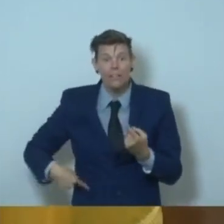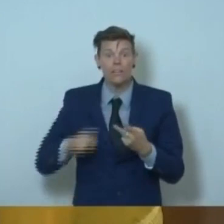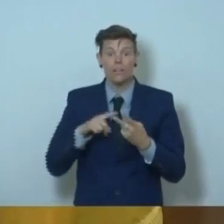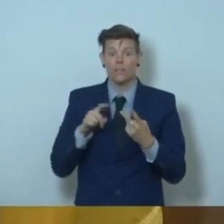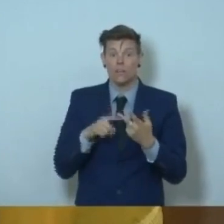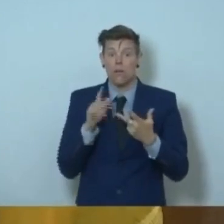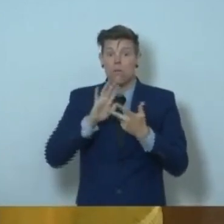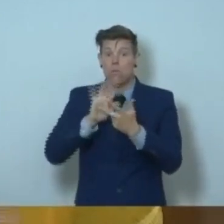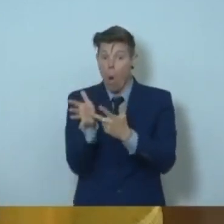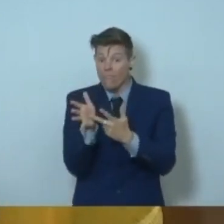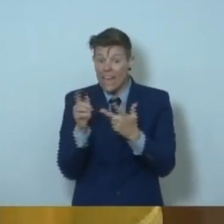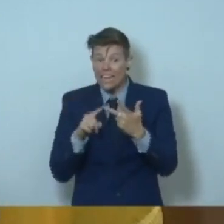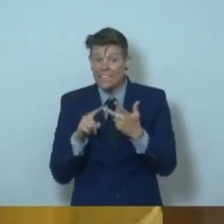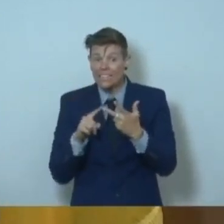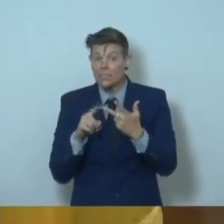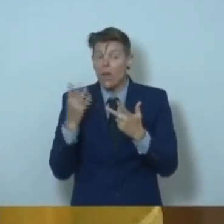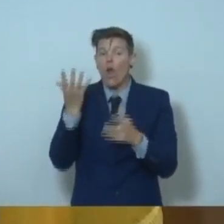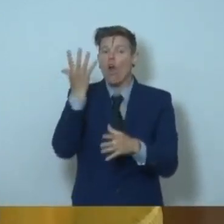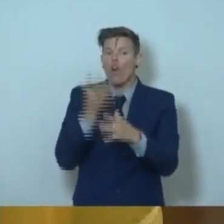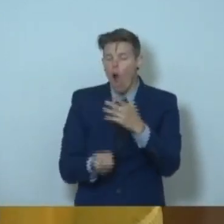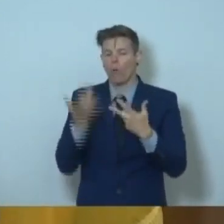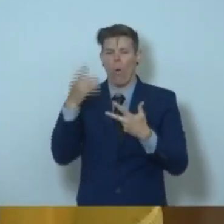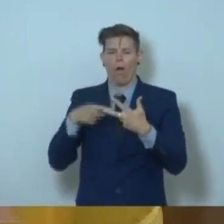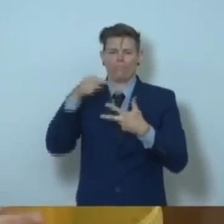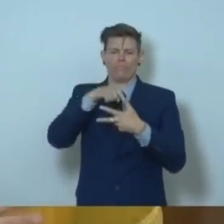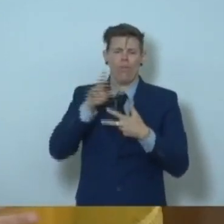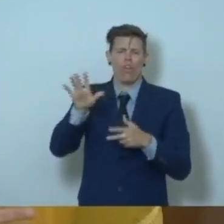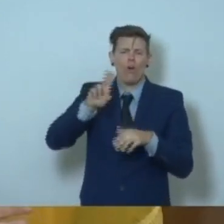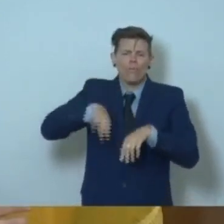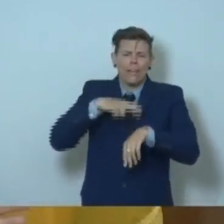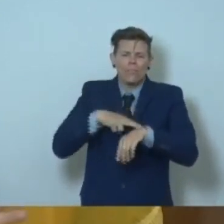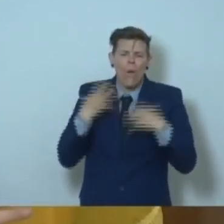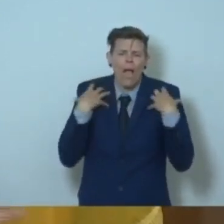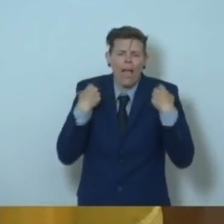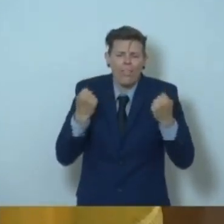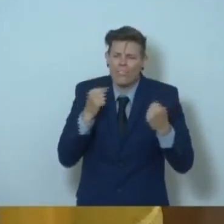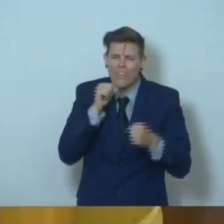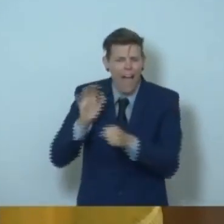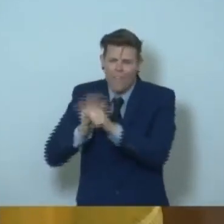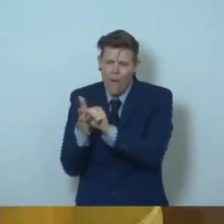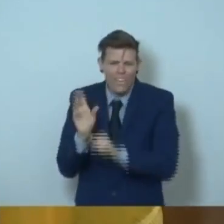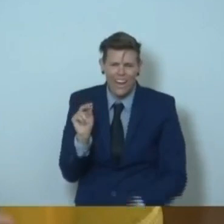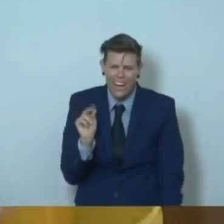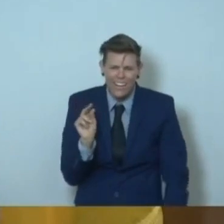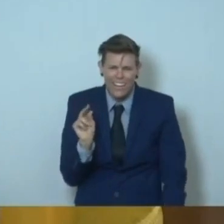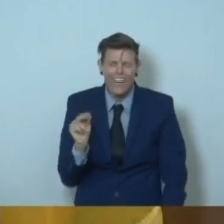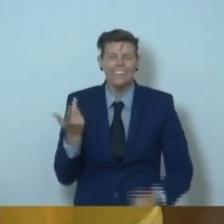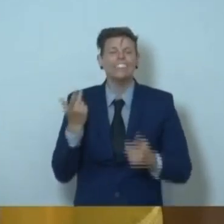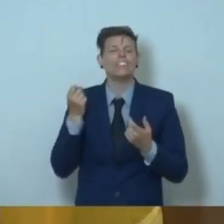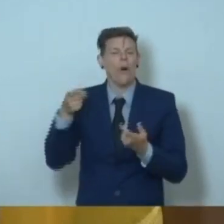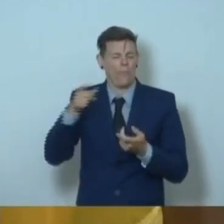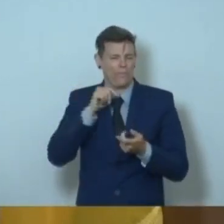exacerbating factor to the fact that you were going to die of renal disease. And so